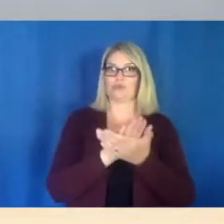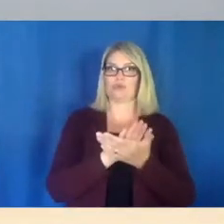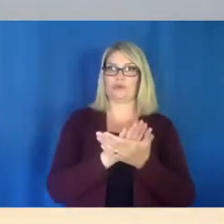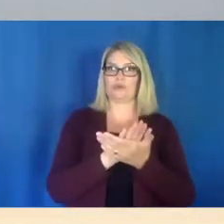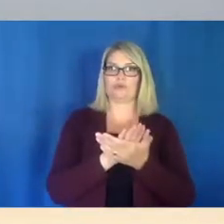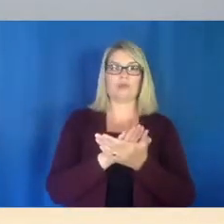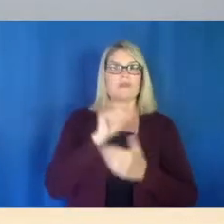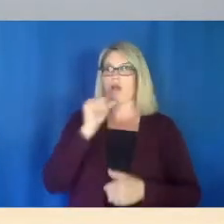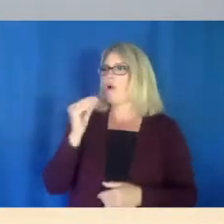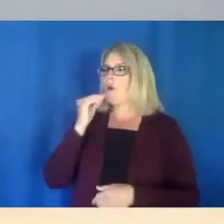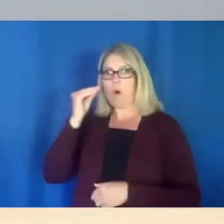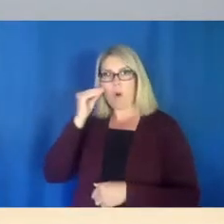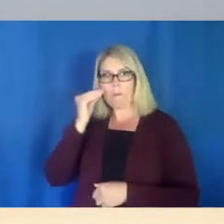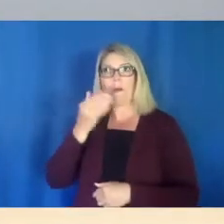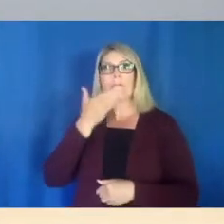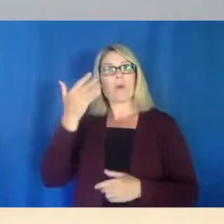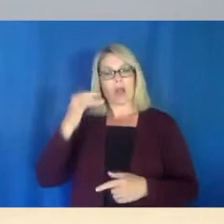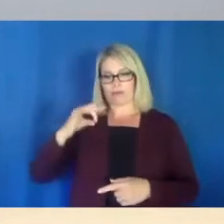and socialization